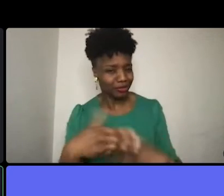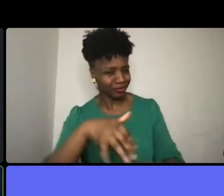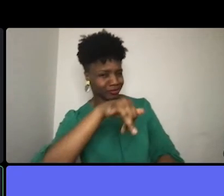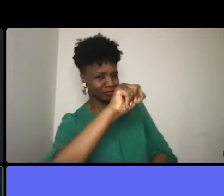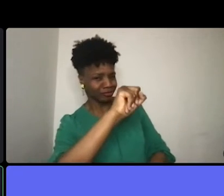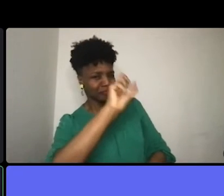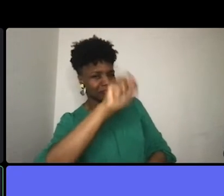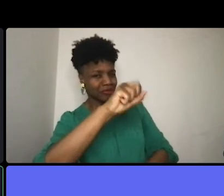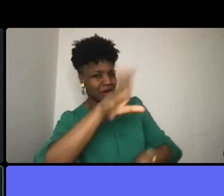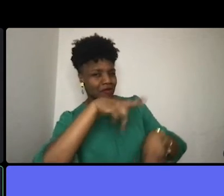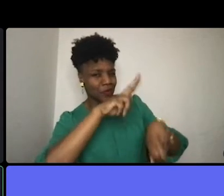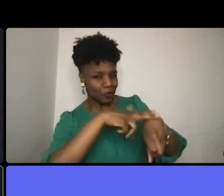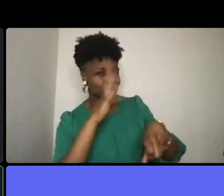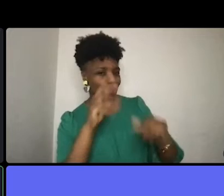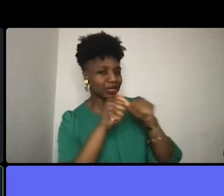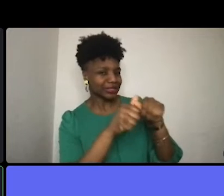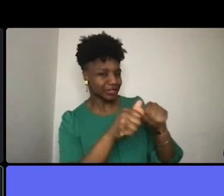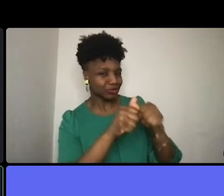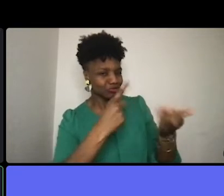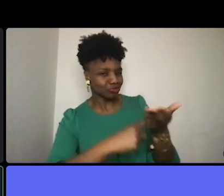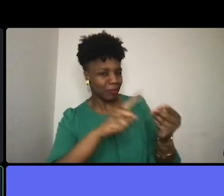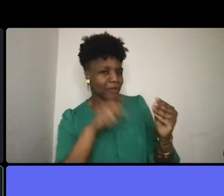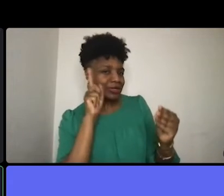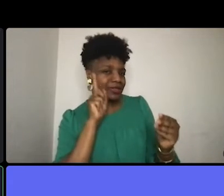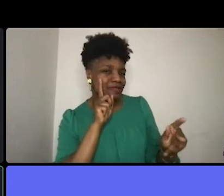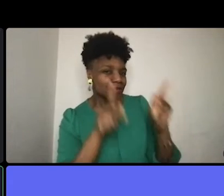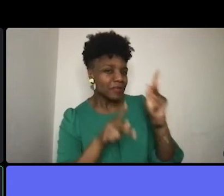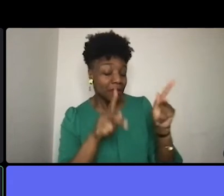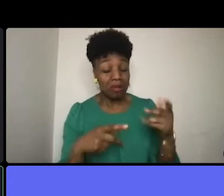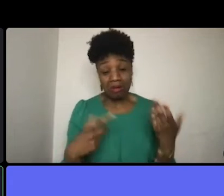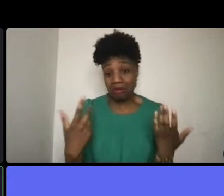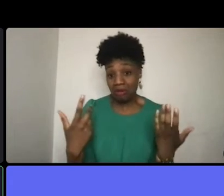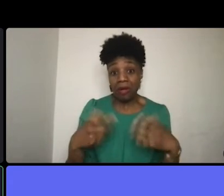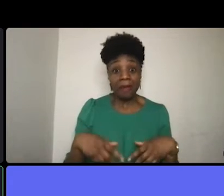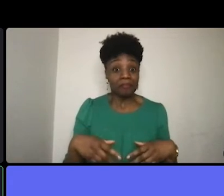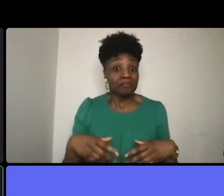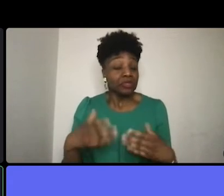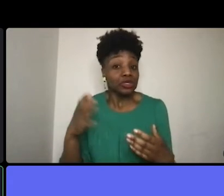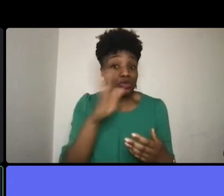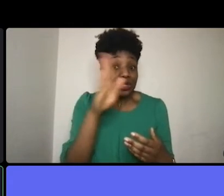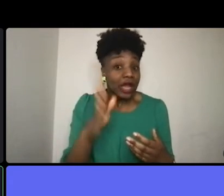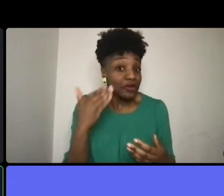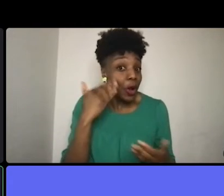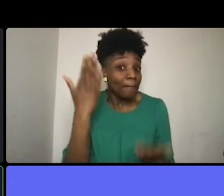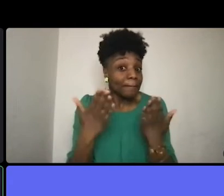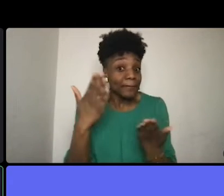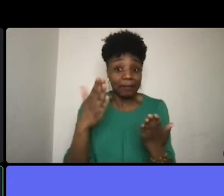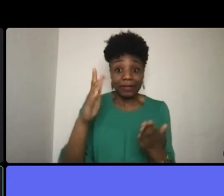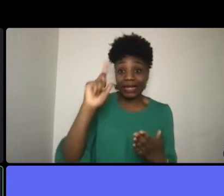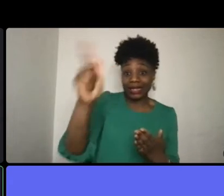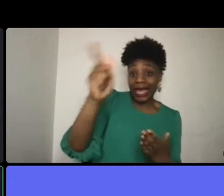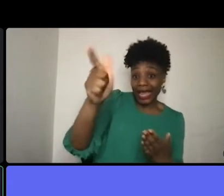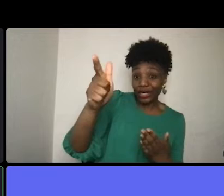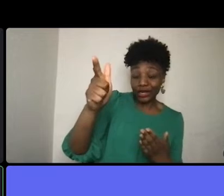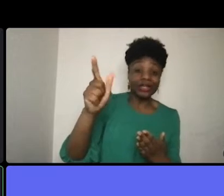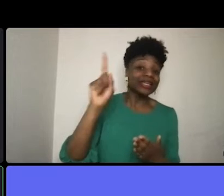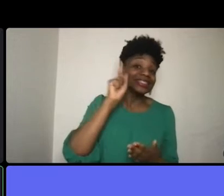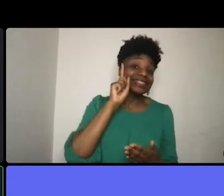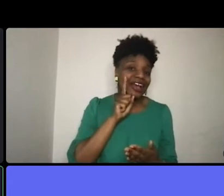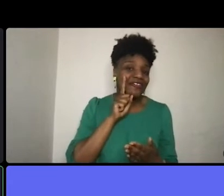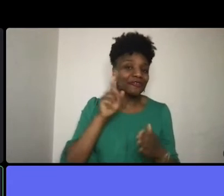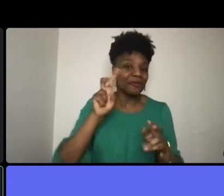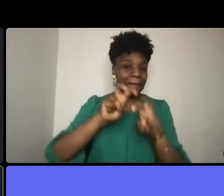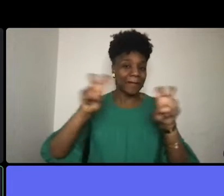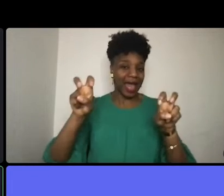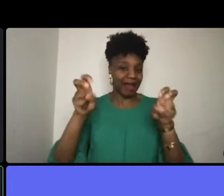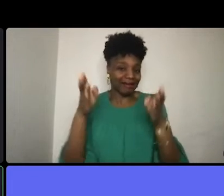Oh yeah, and it can get very deep. I'm pretty sure one day y'all are actually going to have a deaf person on and them giving you their perspective, and y'all Oh might